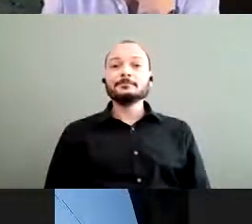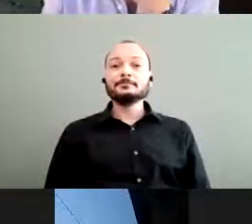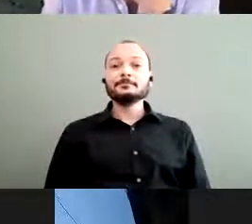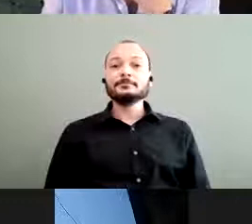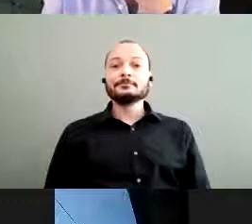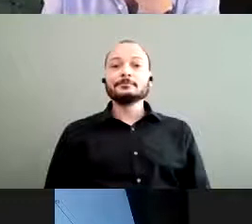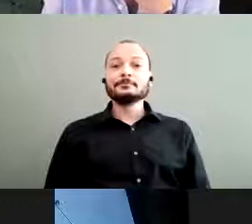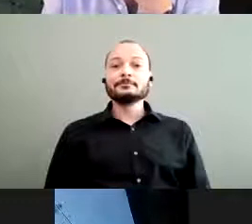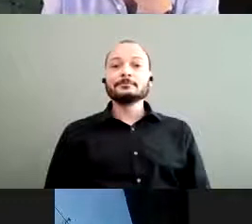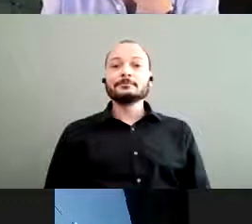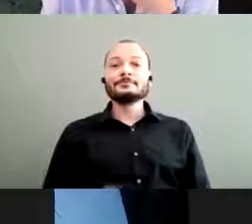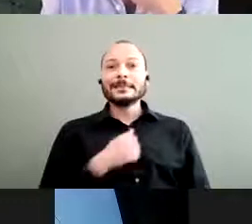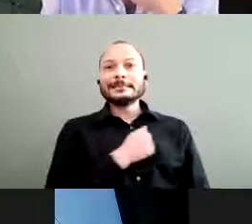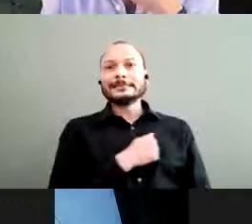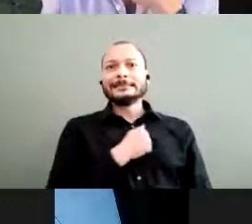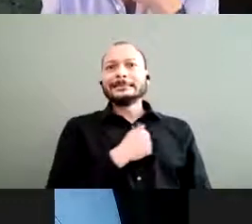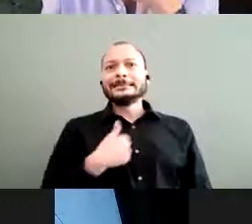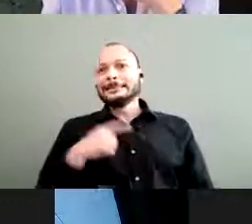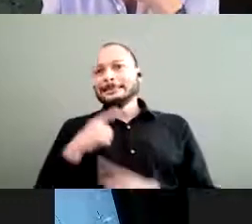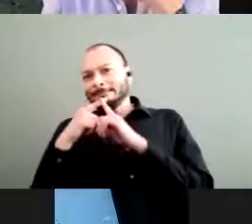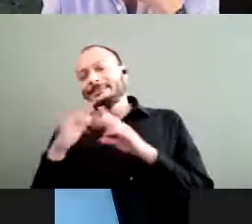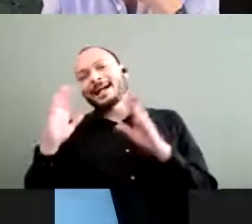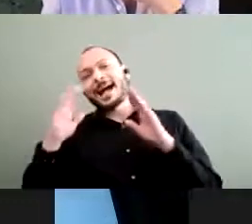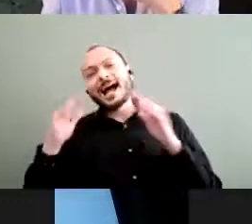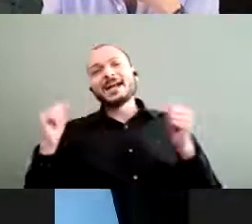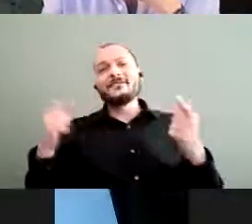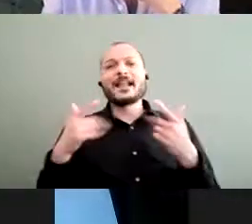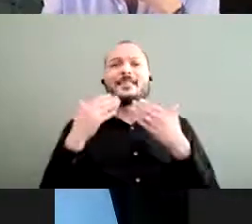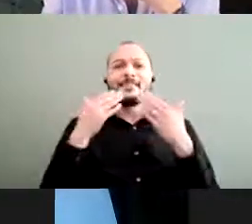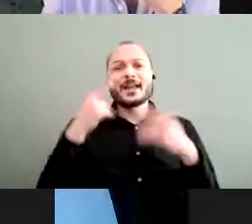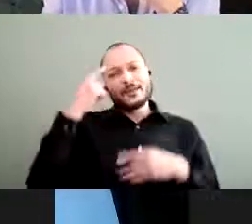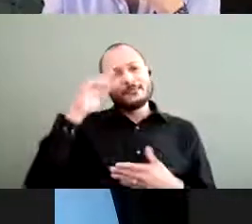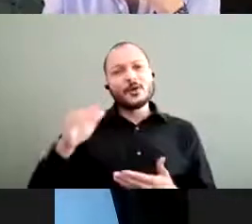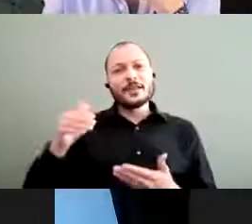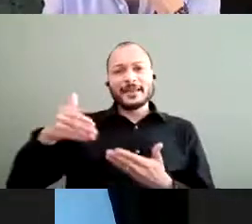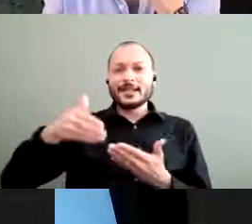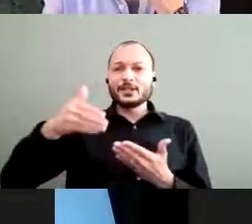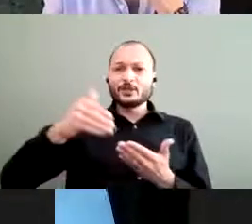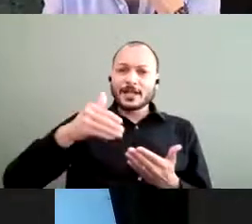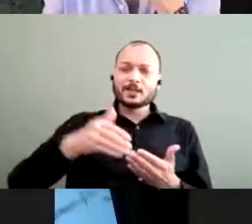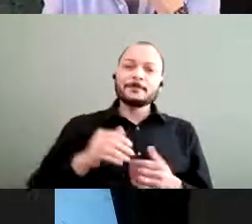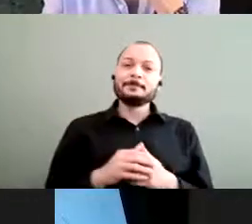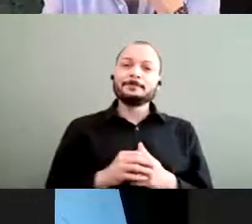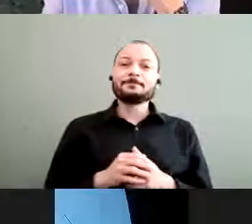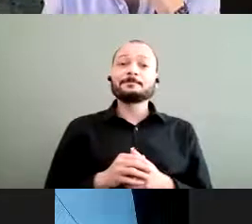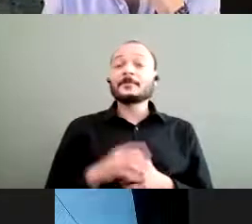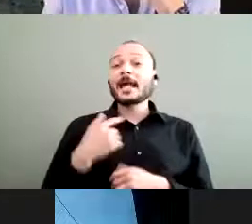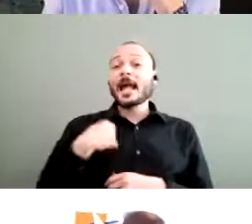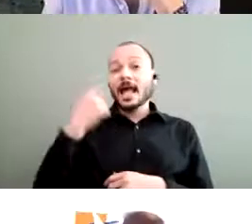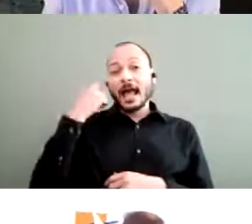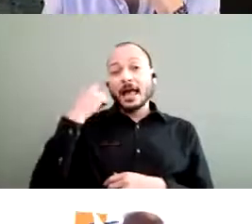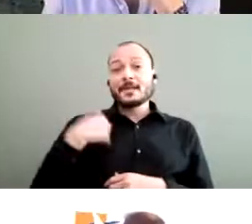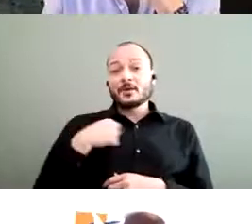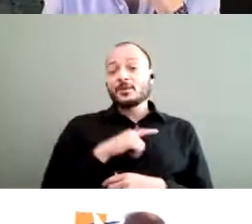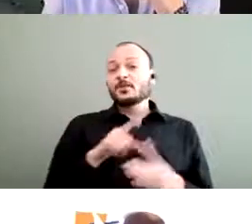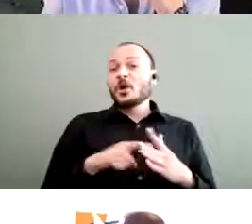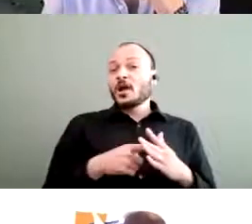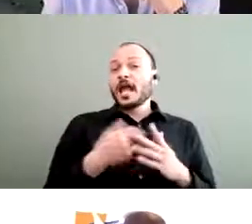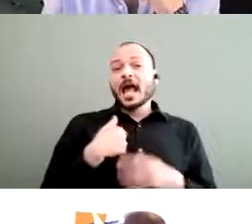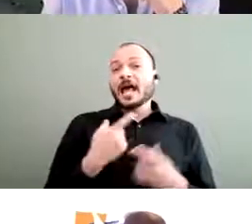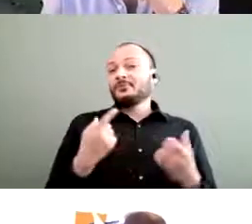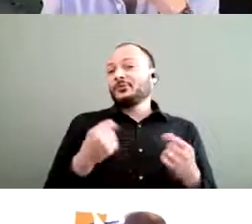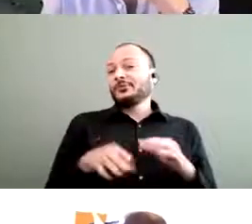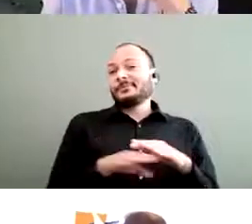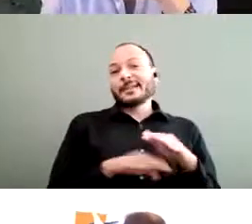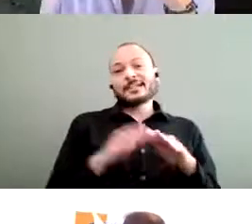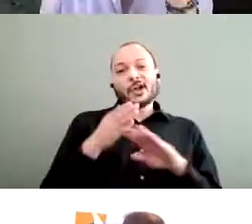Sorry, I was muted. Hi, everyone, and thank you for the introduction. I think we'll start, I'm just gonna do a basic